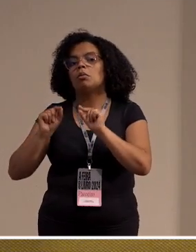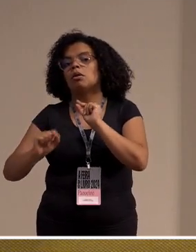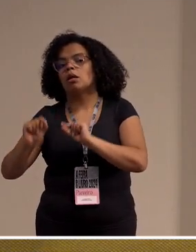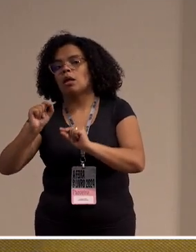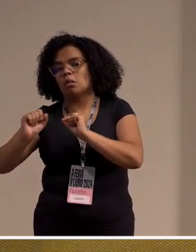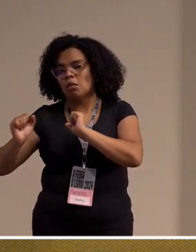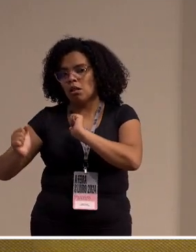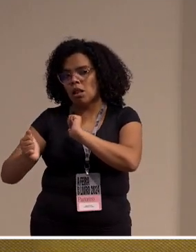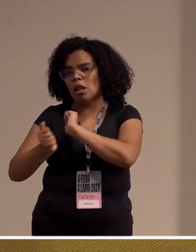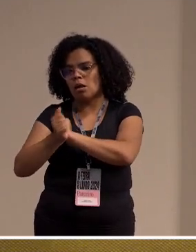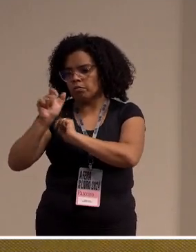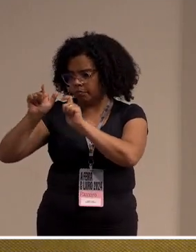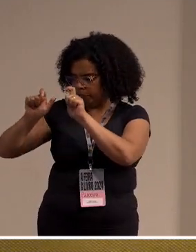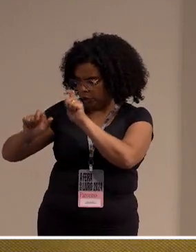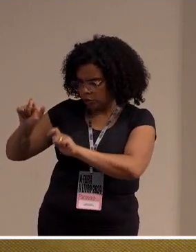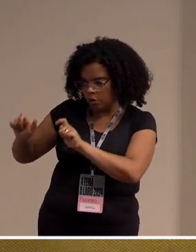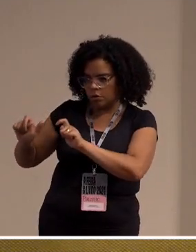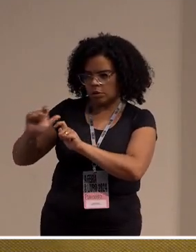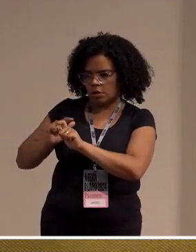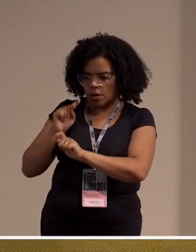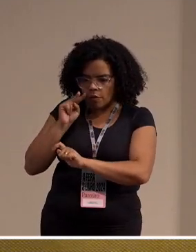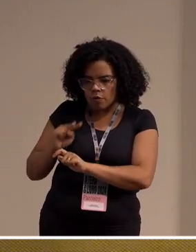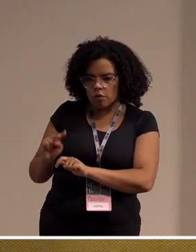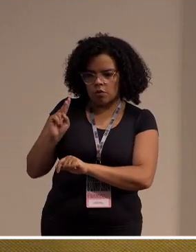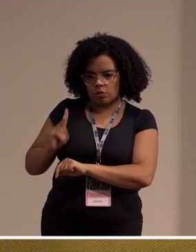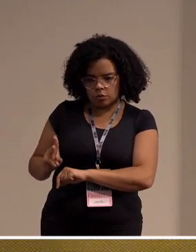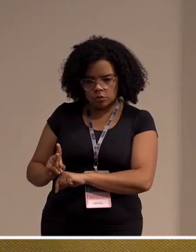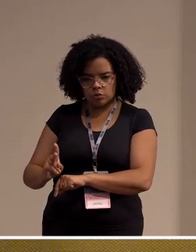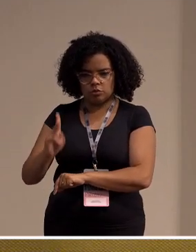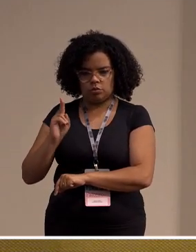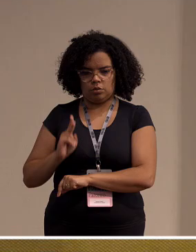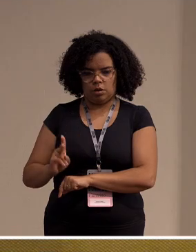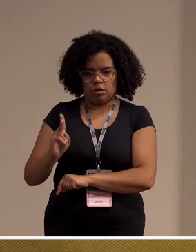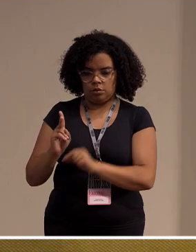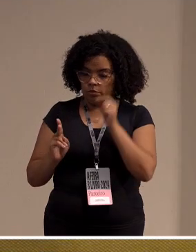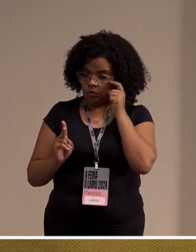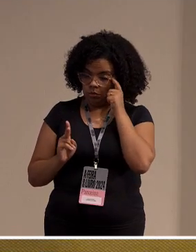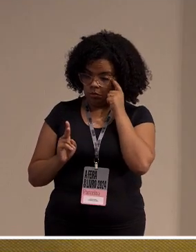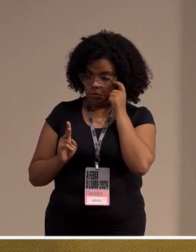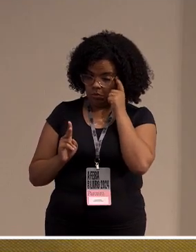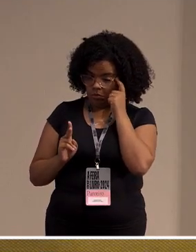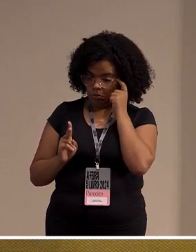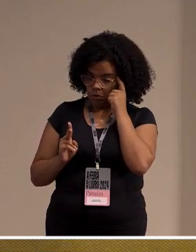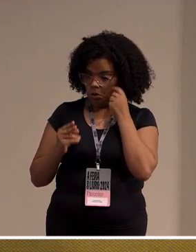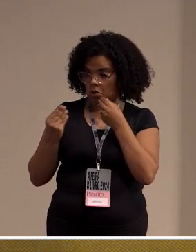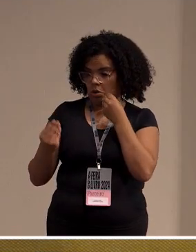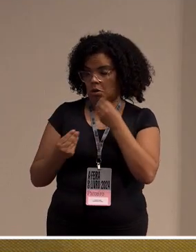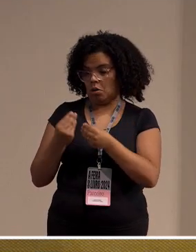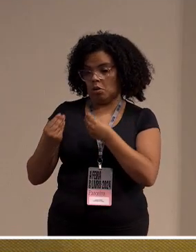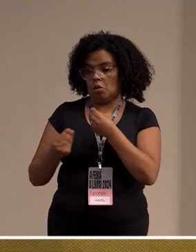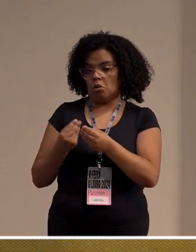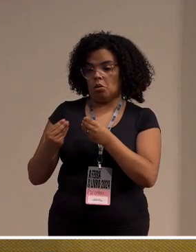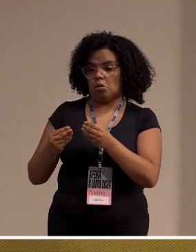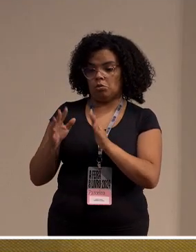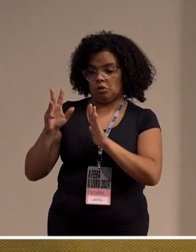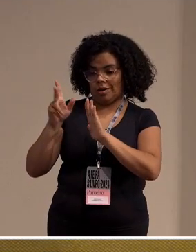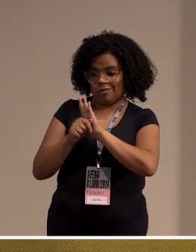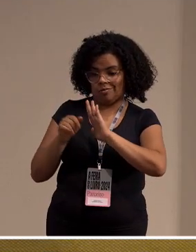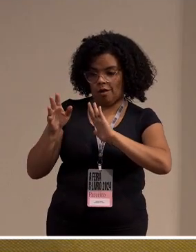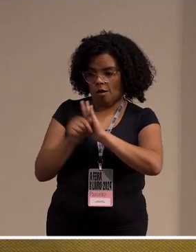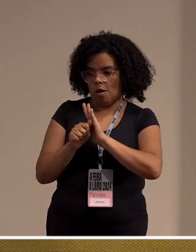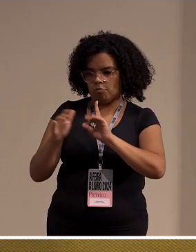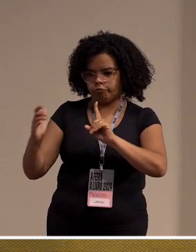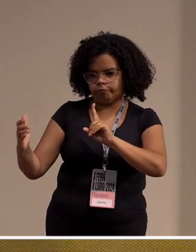as their captors, right? There's really not many ways, different ways you can look at that. So